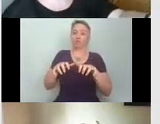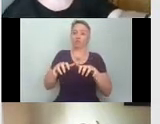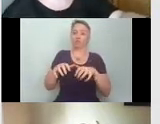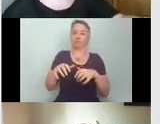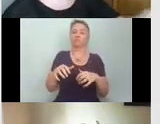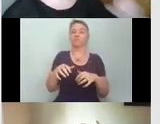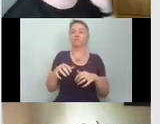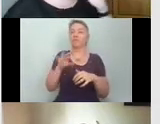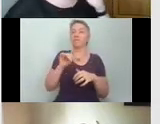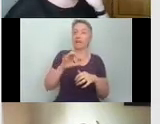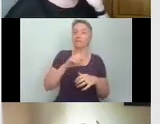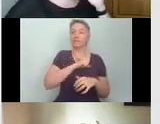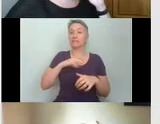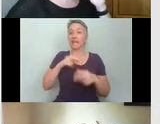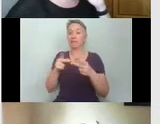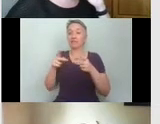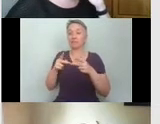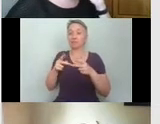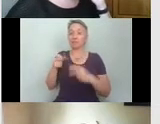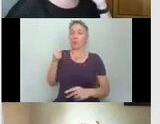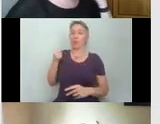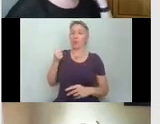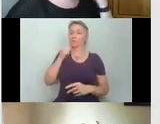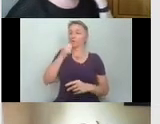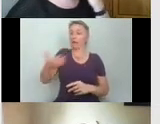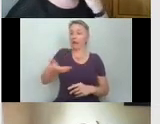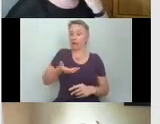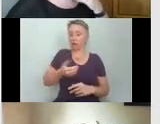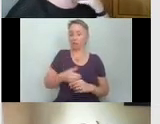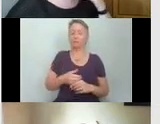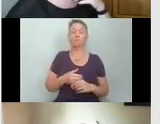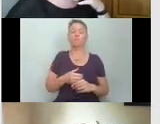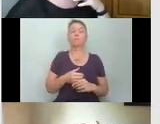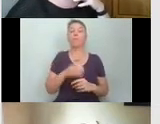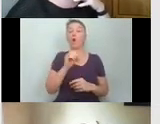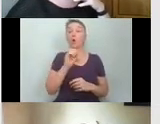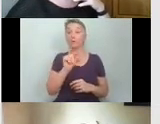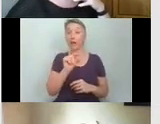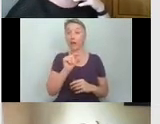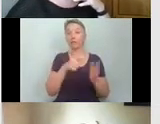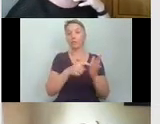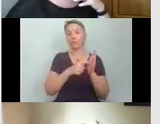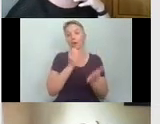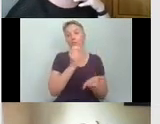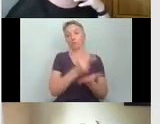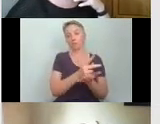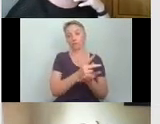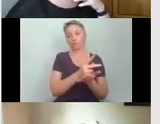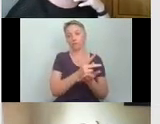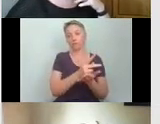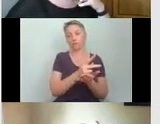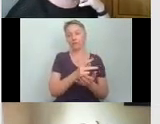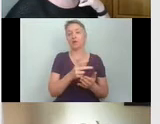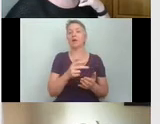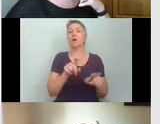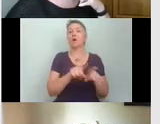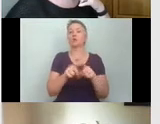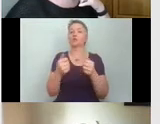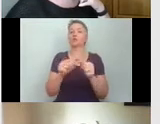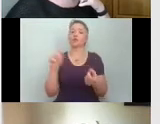faculty or staff positions, requiring approval for overtime and using existing employees to reduce contract